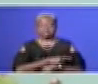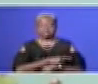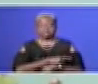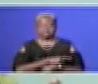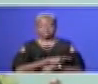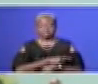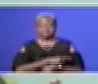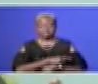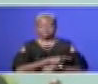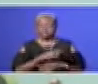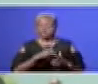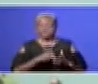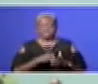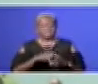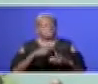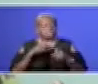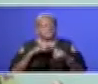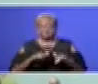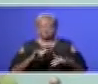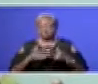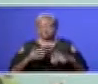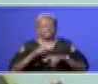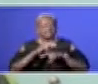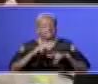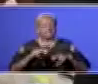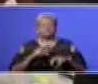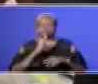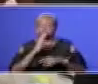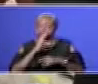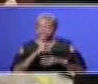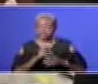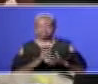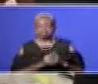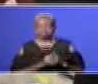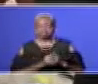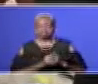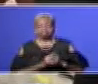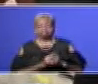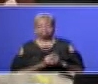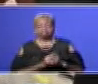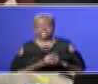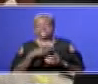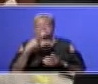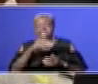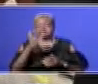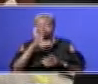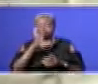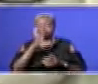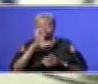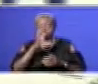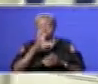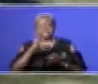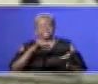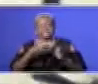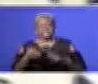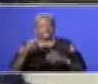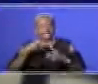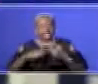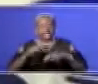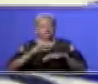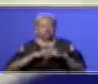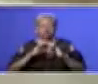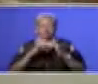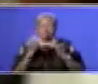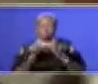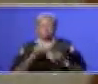it still feels unreal. It's still unreal. Acknowledging that her mother's passing has been hard on her family, Moss says she